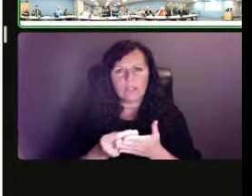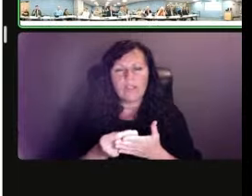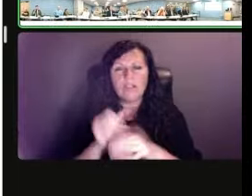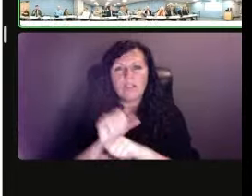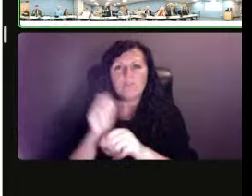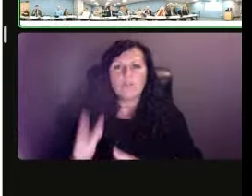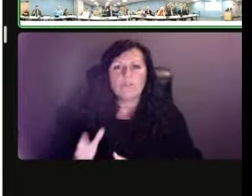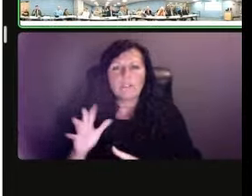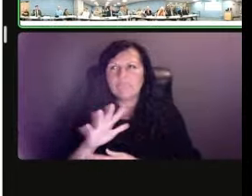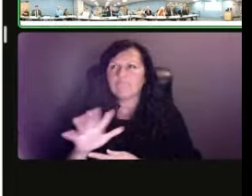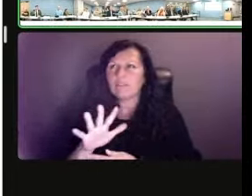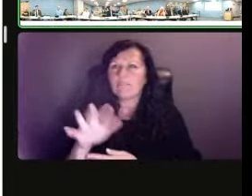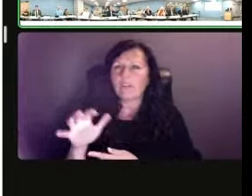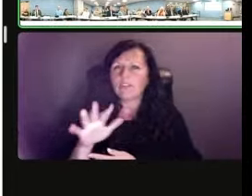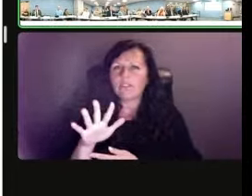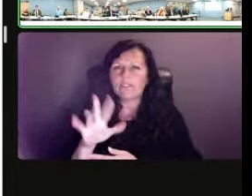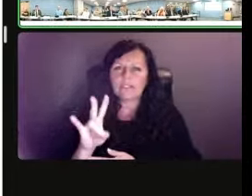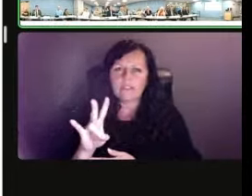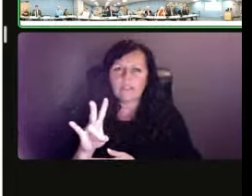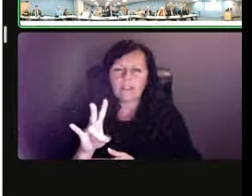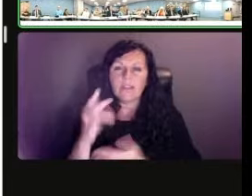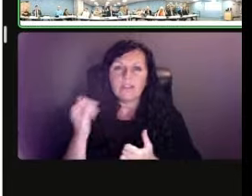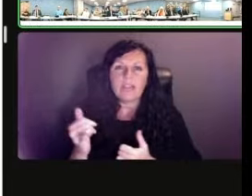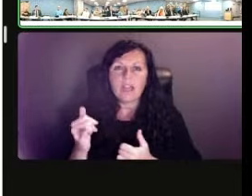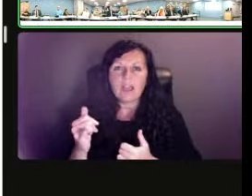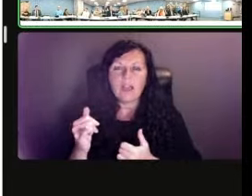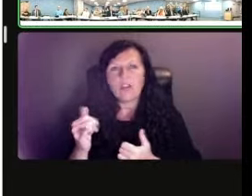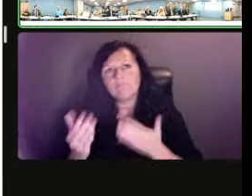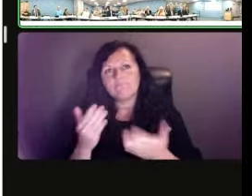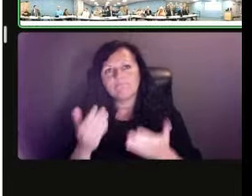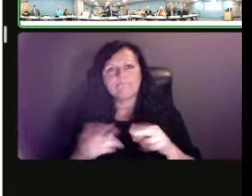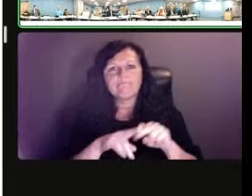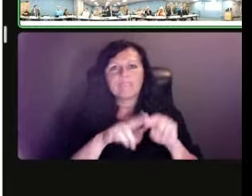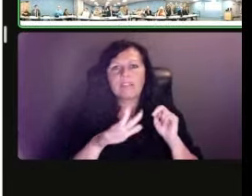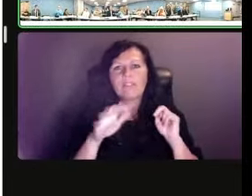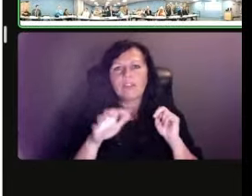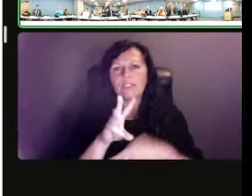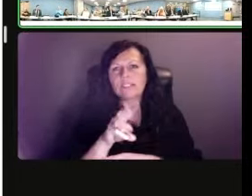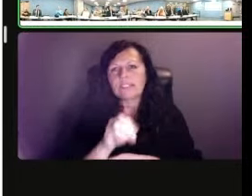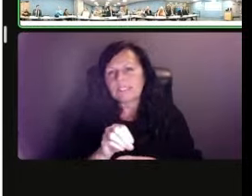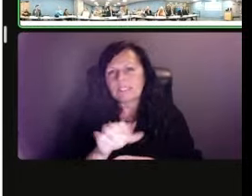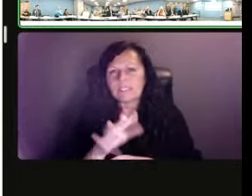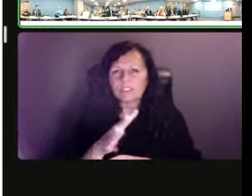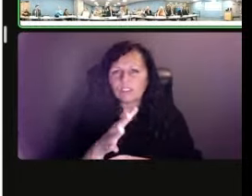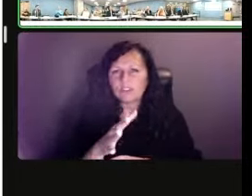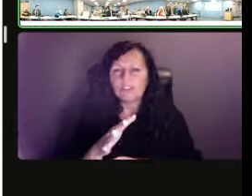around 557 or now maybe up to 560, give or take, I mean,